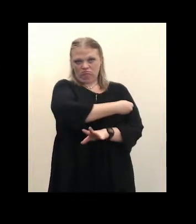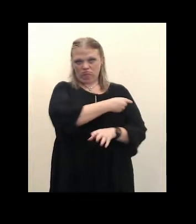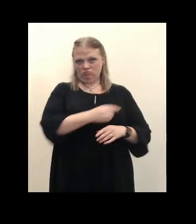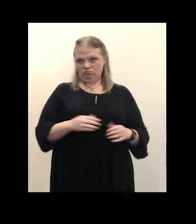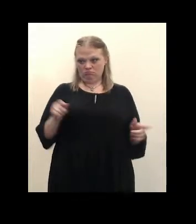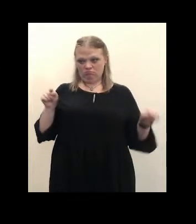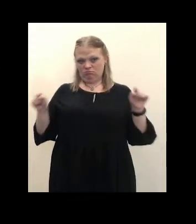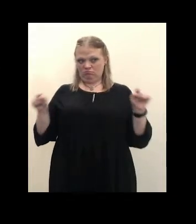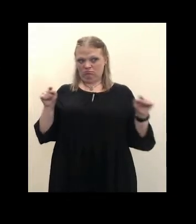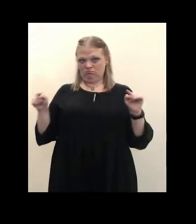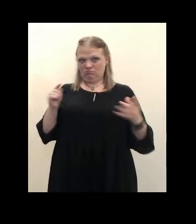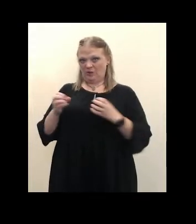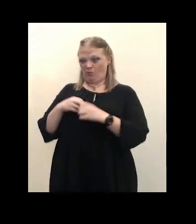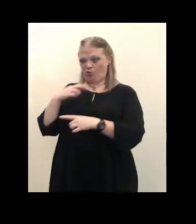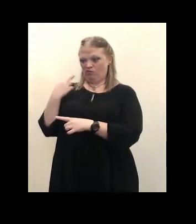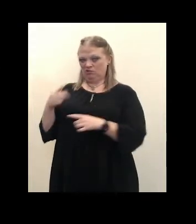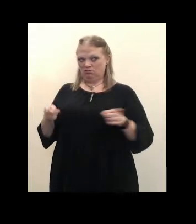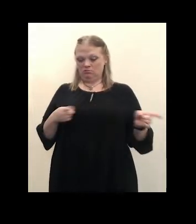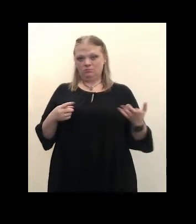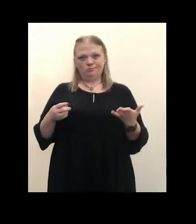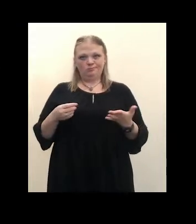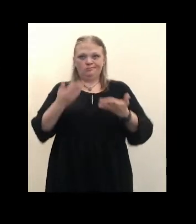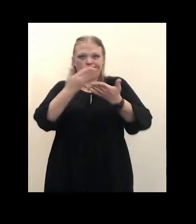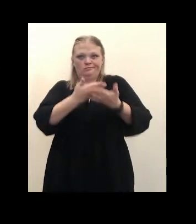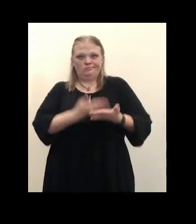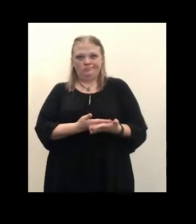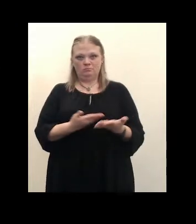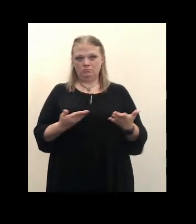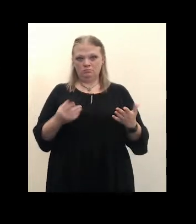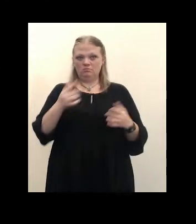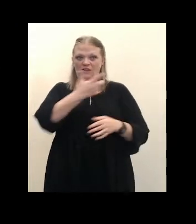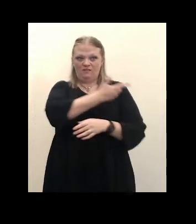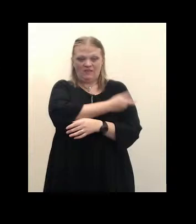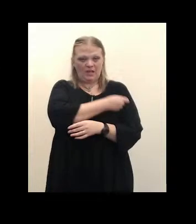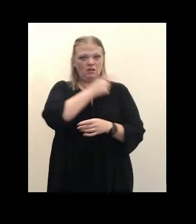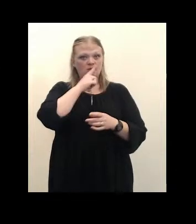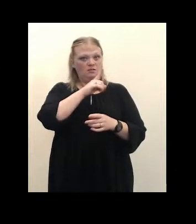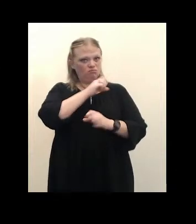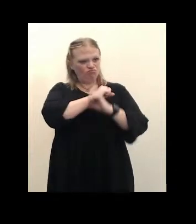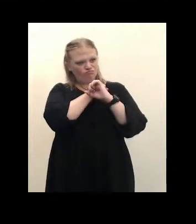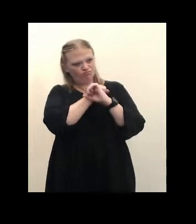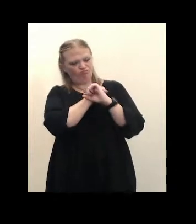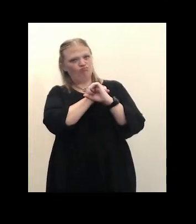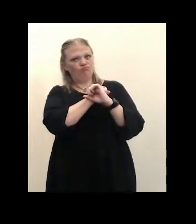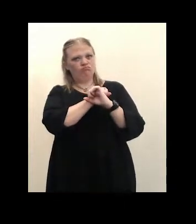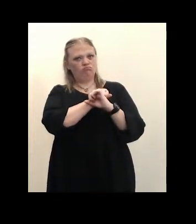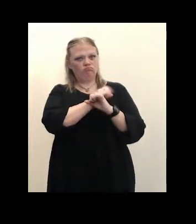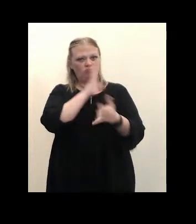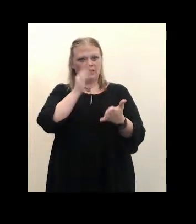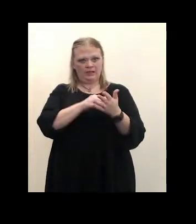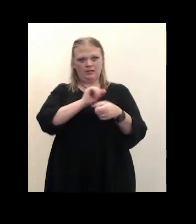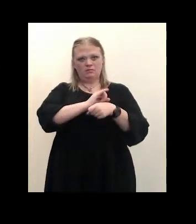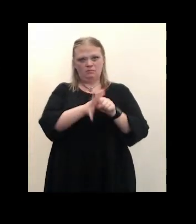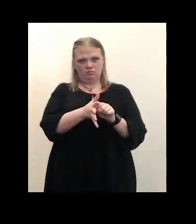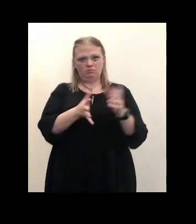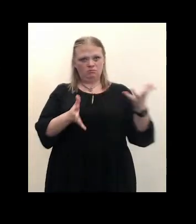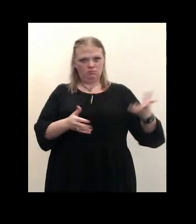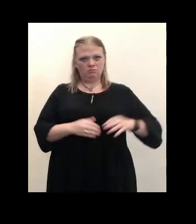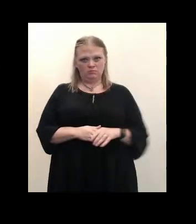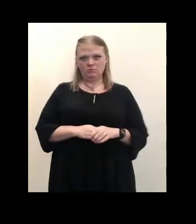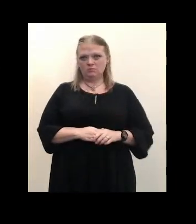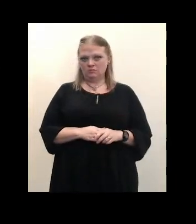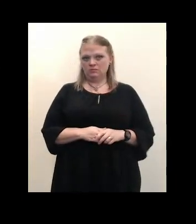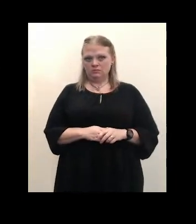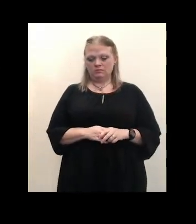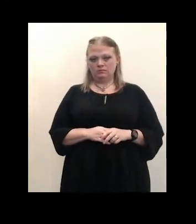again, that is evidence that this vaccine is very protective to prevent against COVID-related deaths. So let me